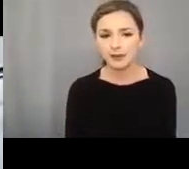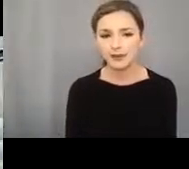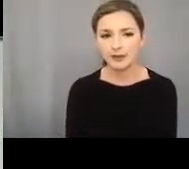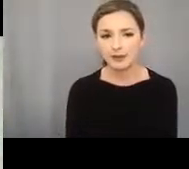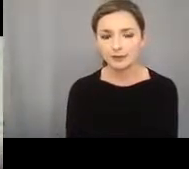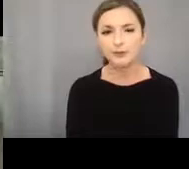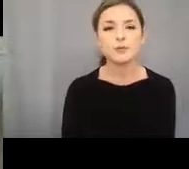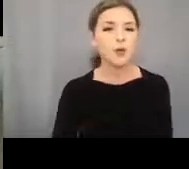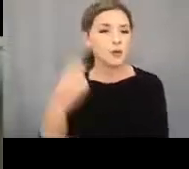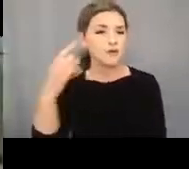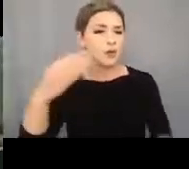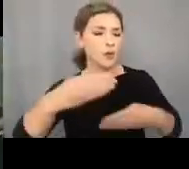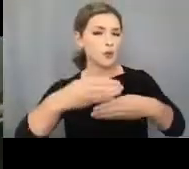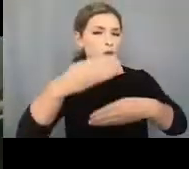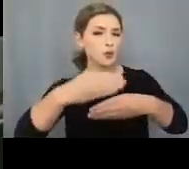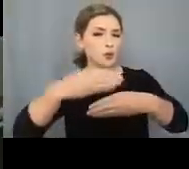requires people to go out